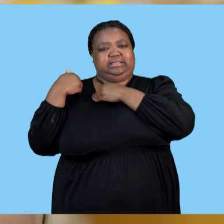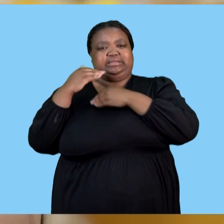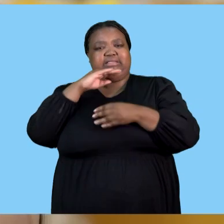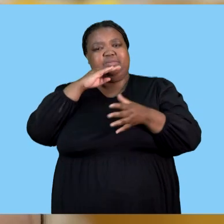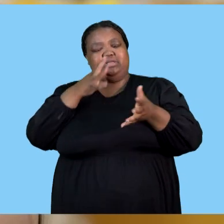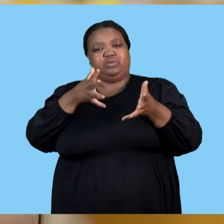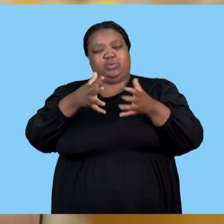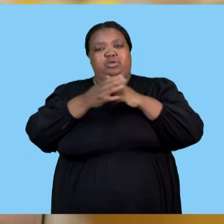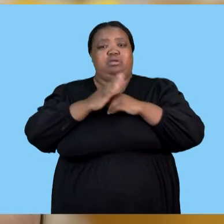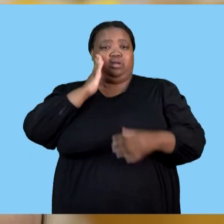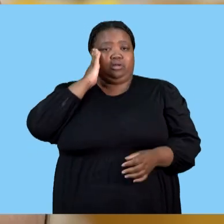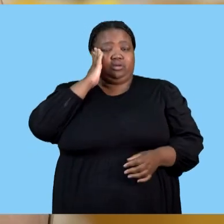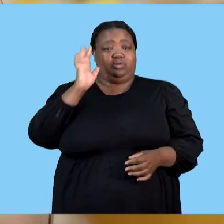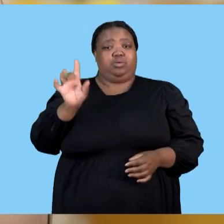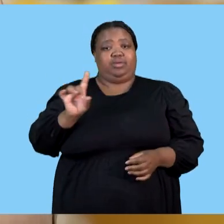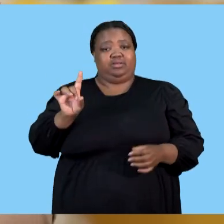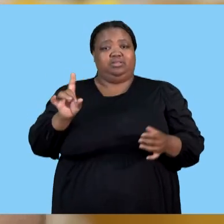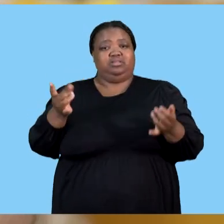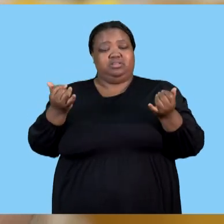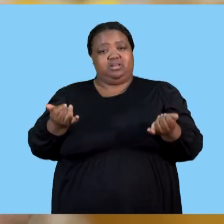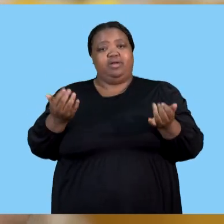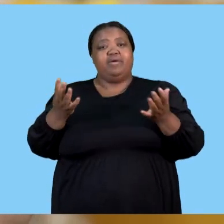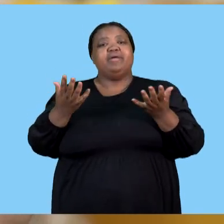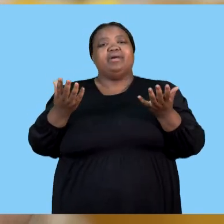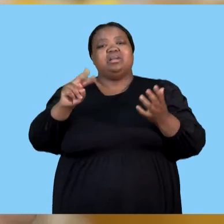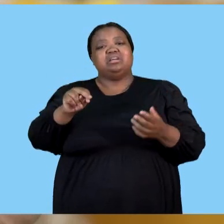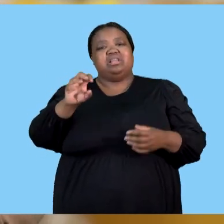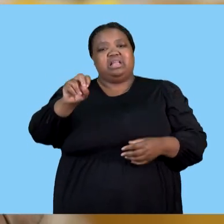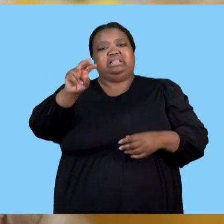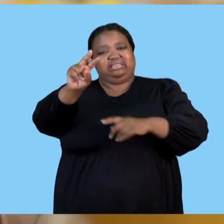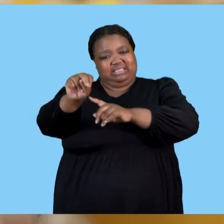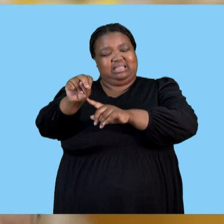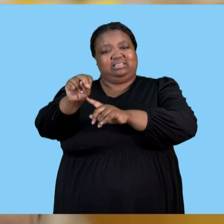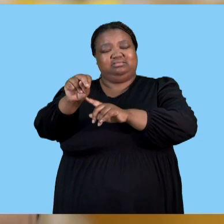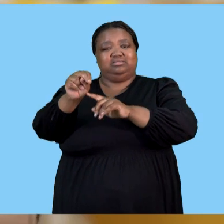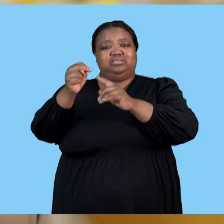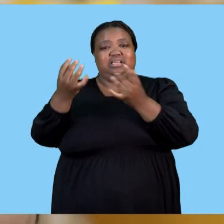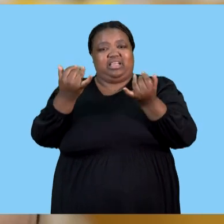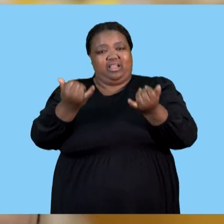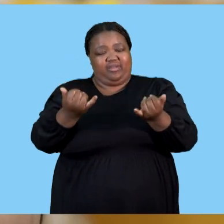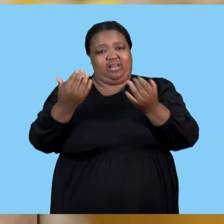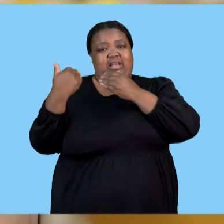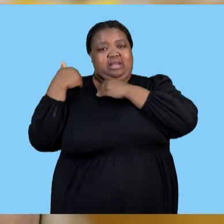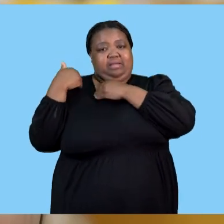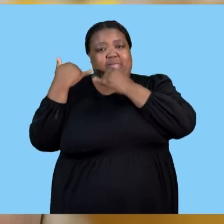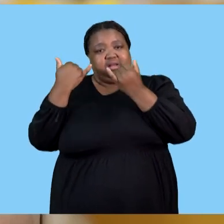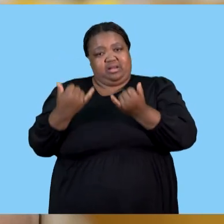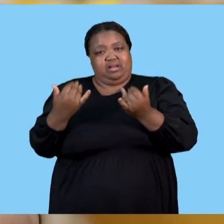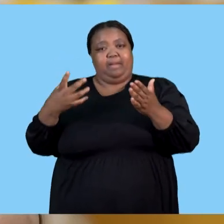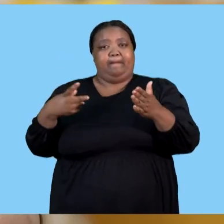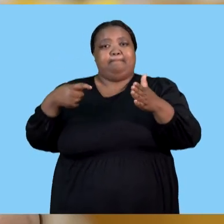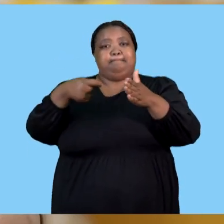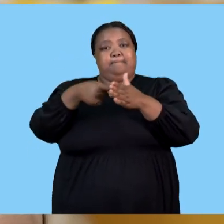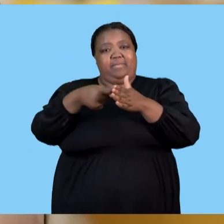is a non-current liability. I know that once I have a non-current